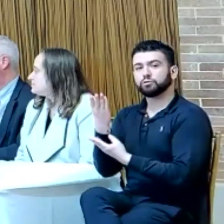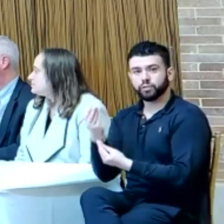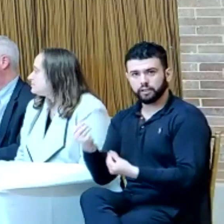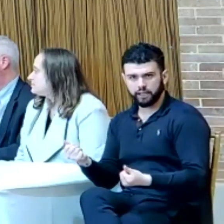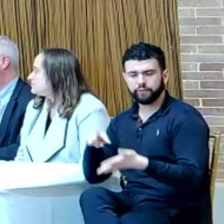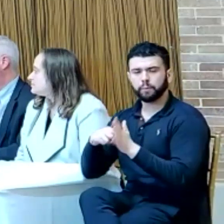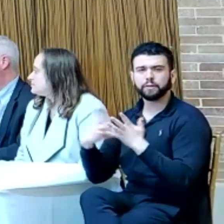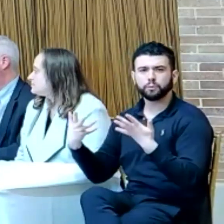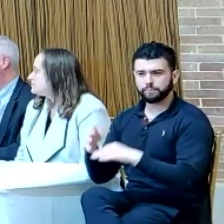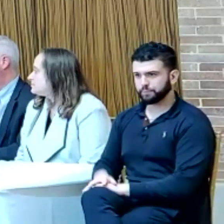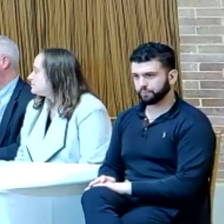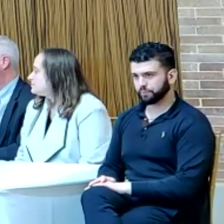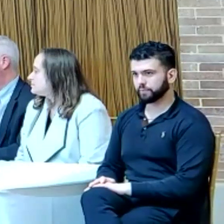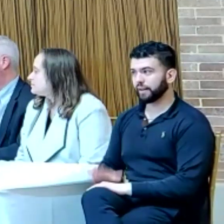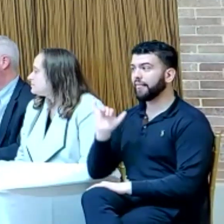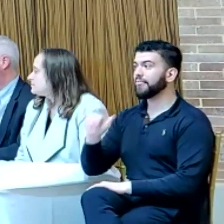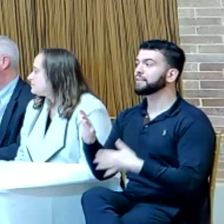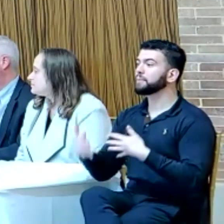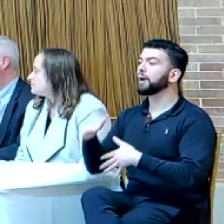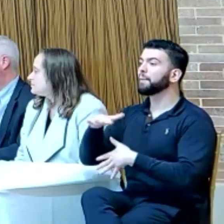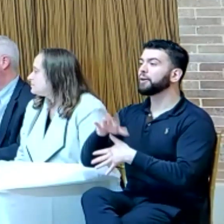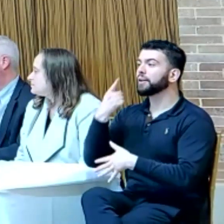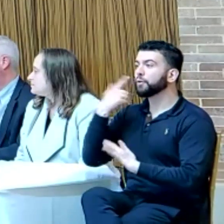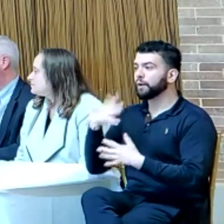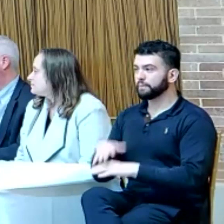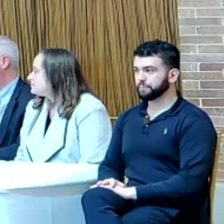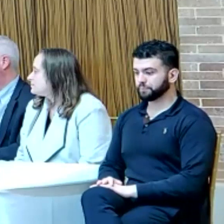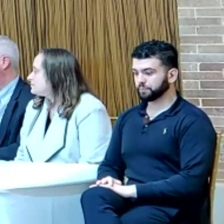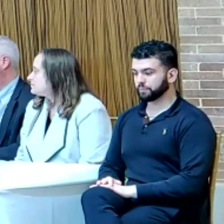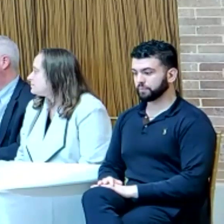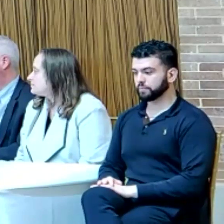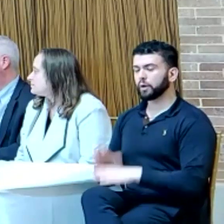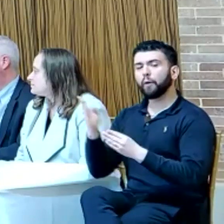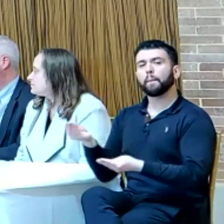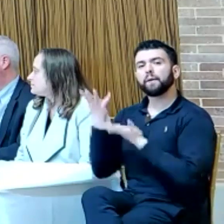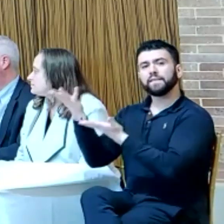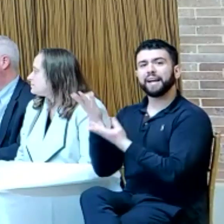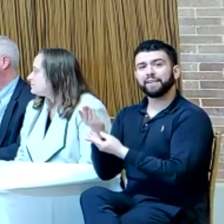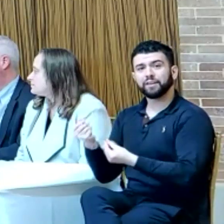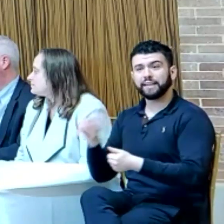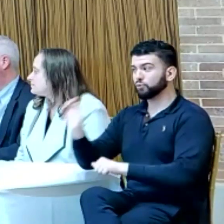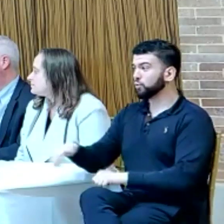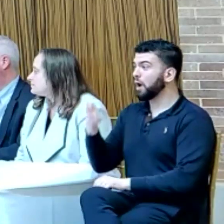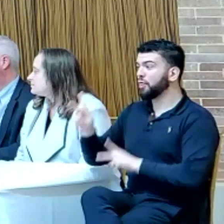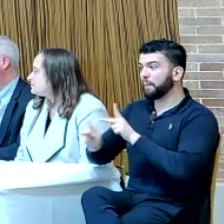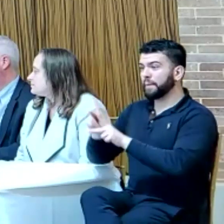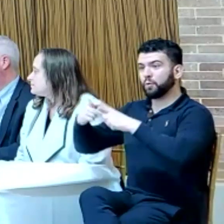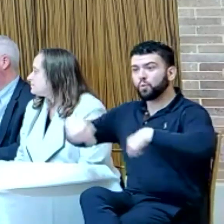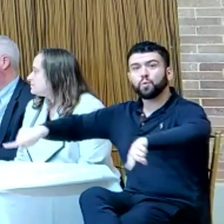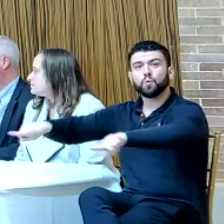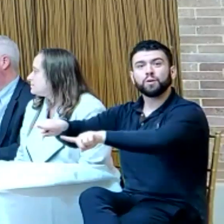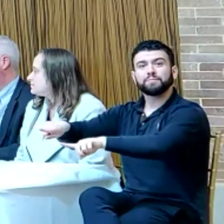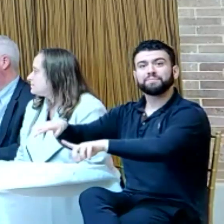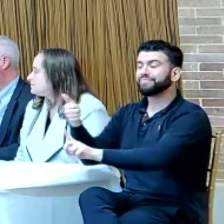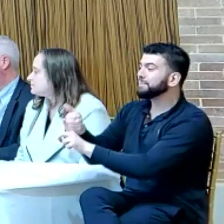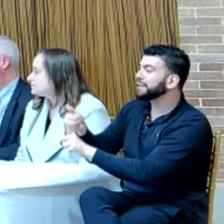interest relief is primarily geared and targeted at providing relief to other people out there who may have suffered